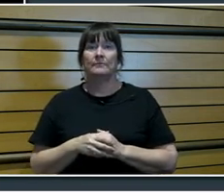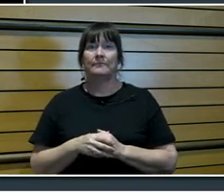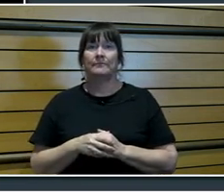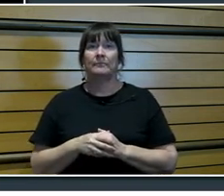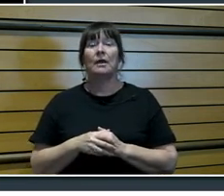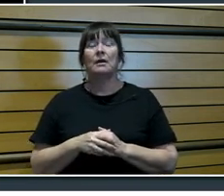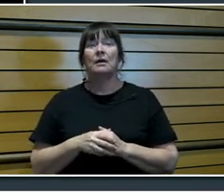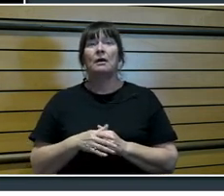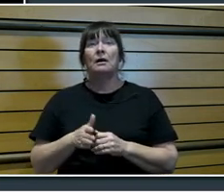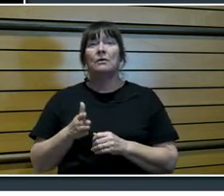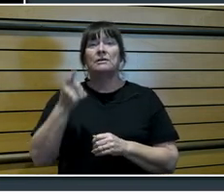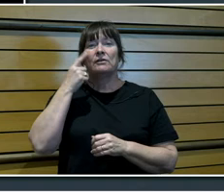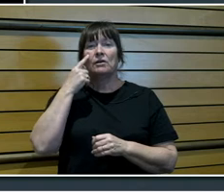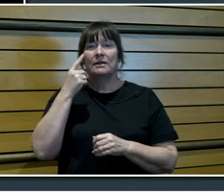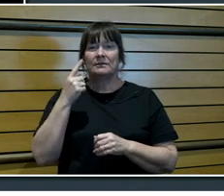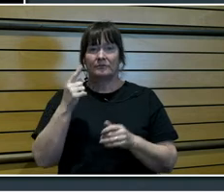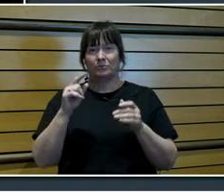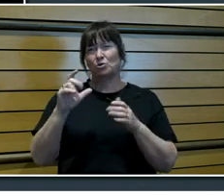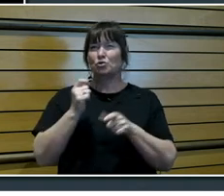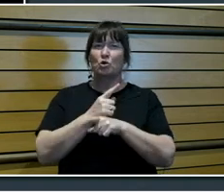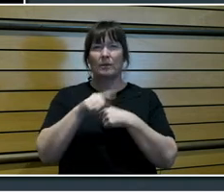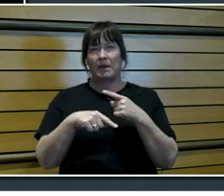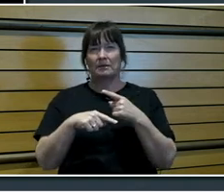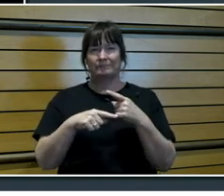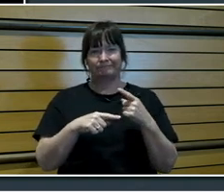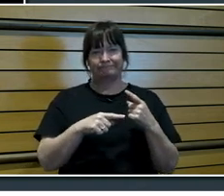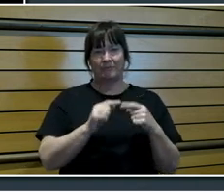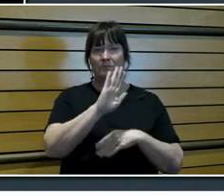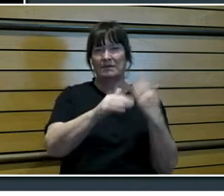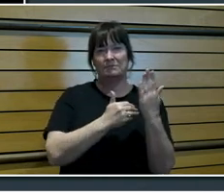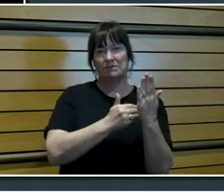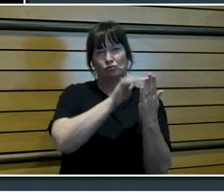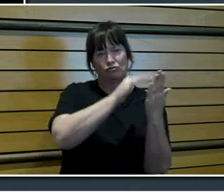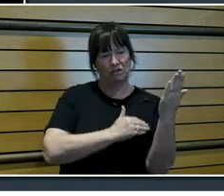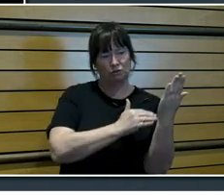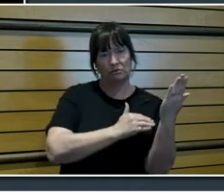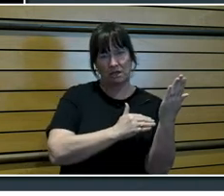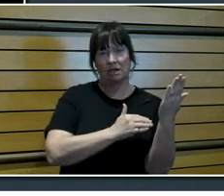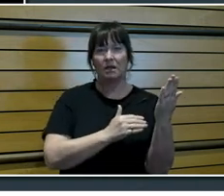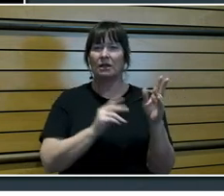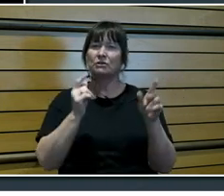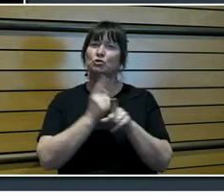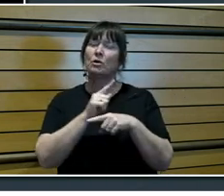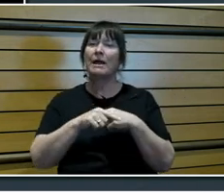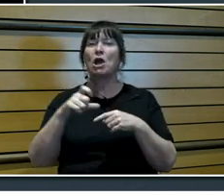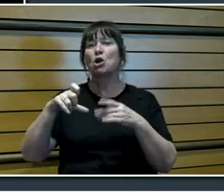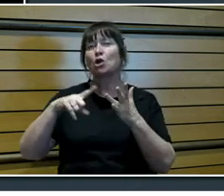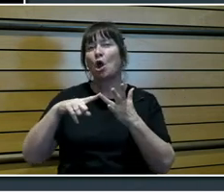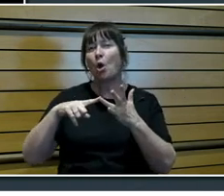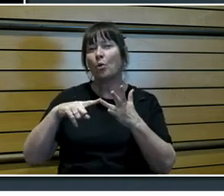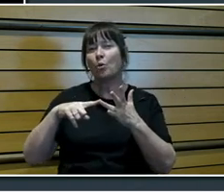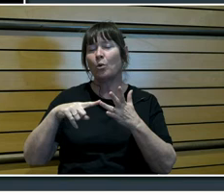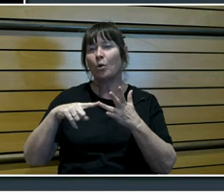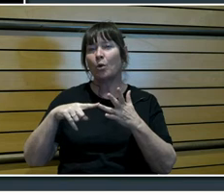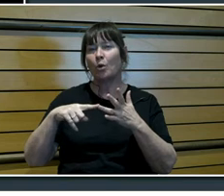Let me have a look at what I mean by co-creation. In my short written submission, I used the term more